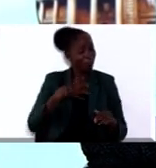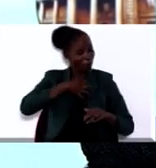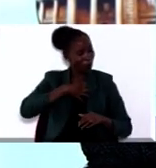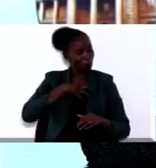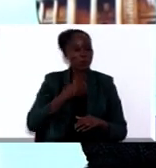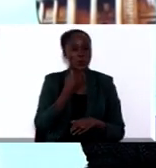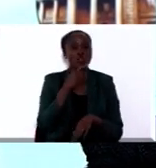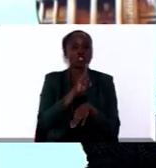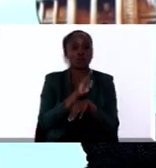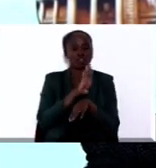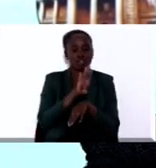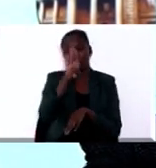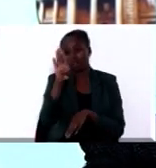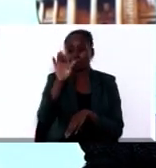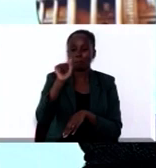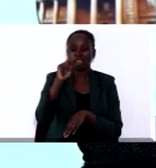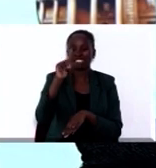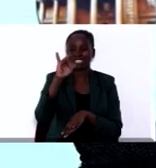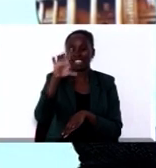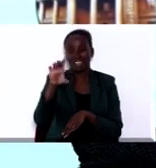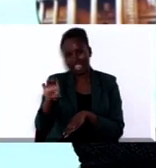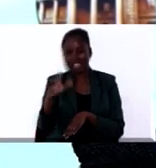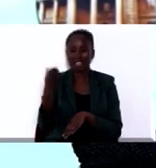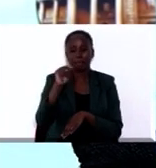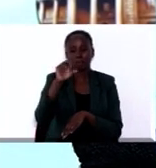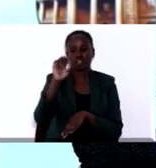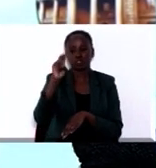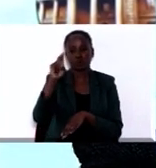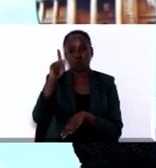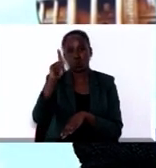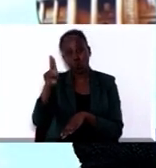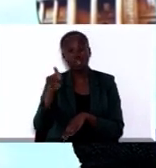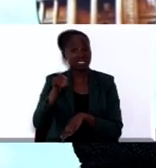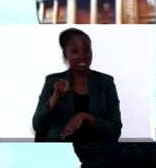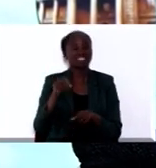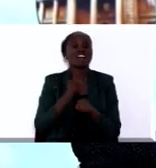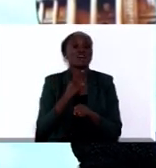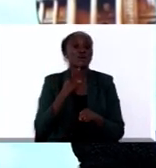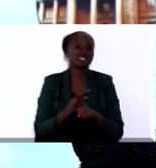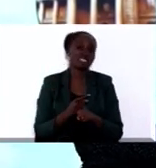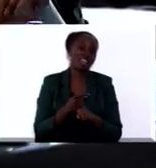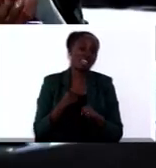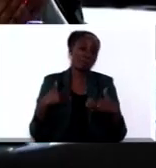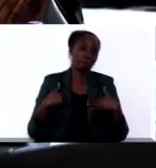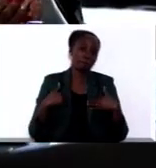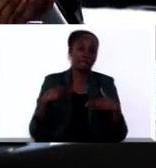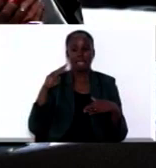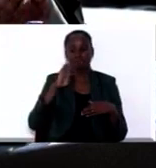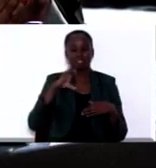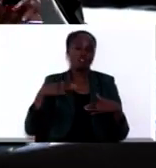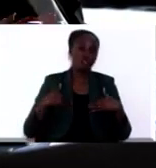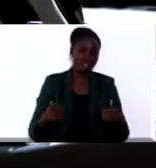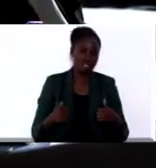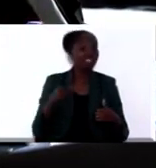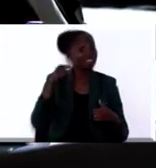Dr. Bandile Masuku, the Gauteng MEC for Health, who was also the president of